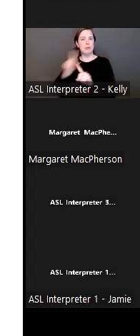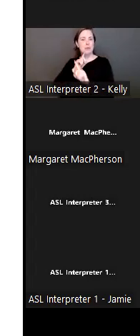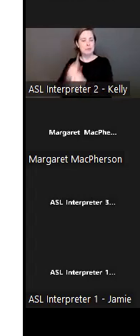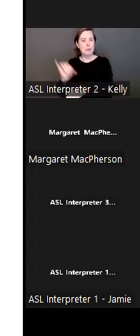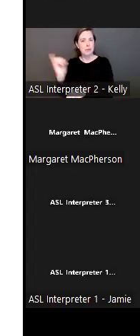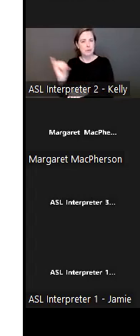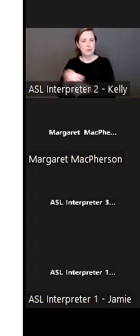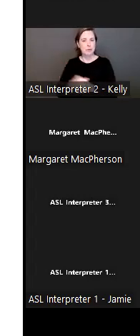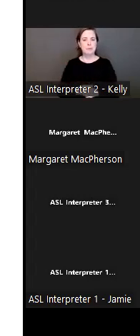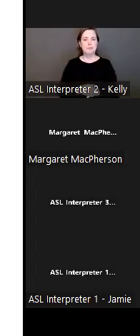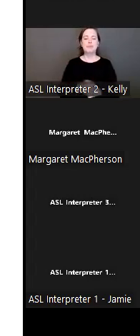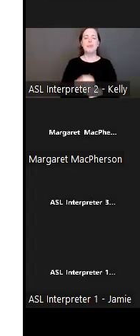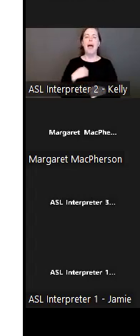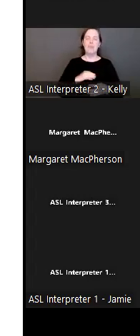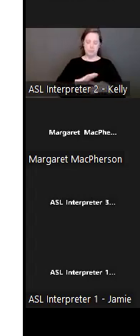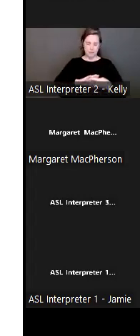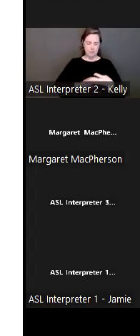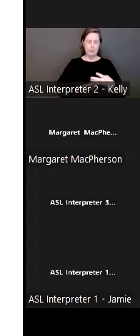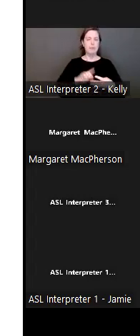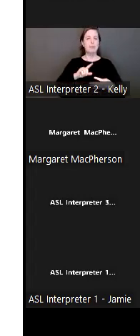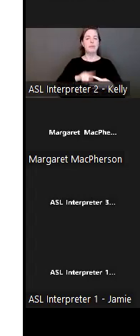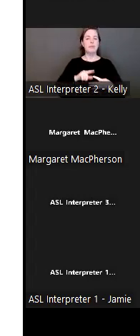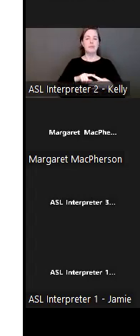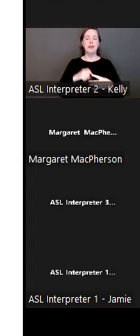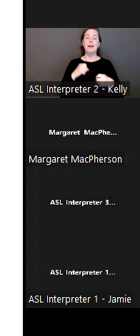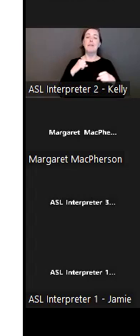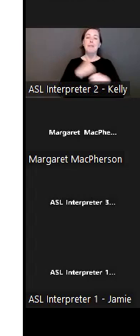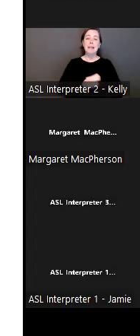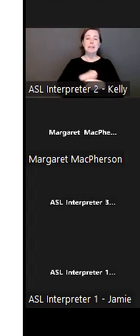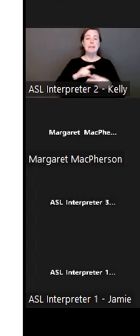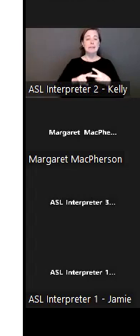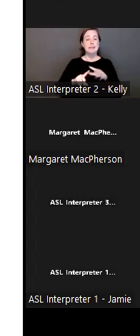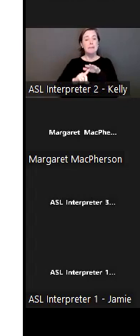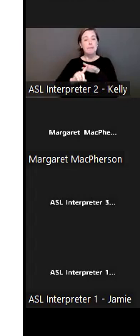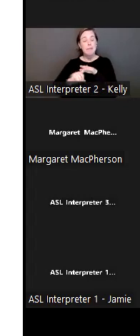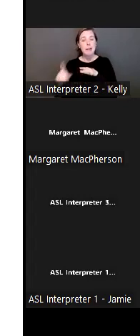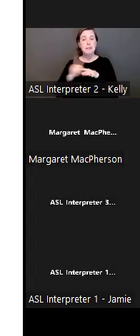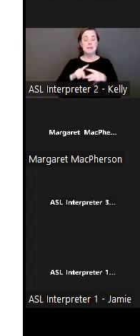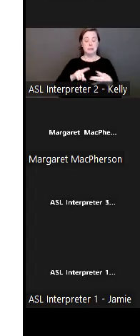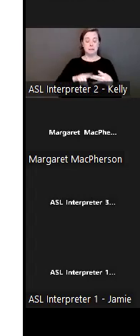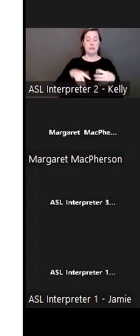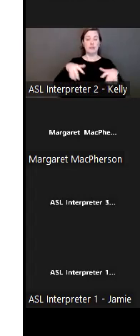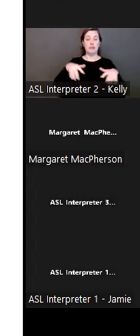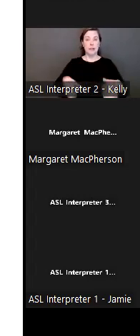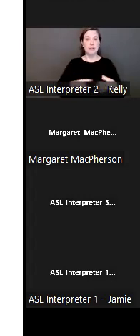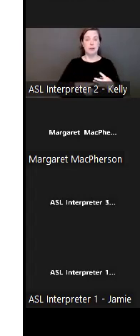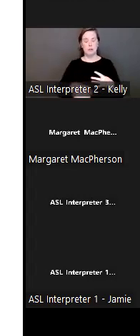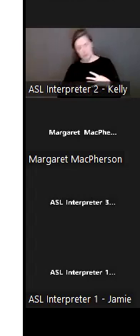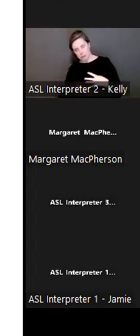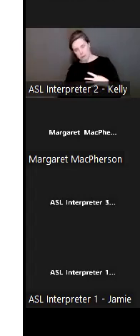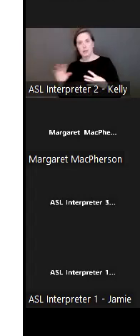F's, the fight, flight, freeze, or fawn. So people can become very defensive, agitated, even angry. They